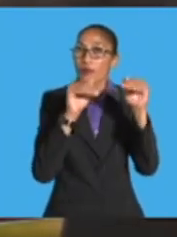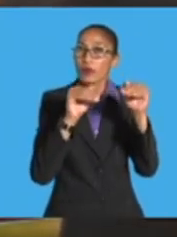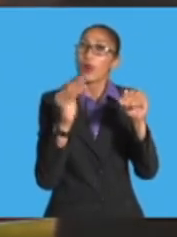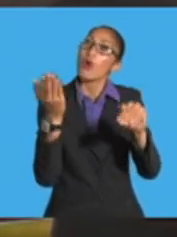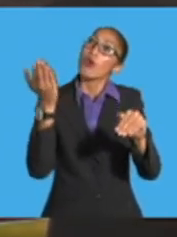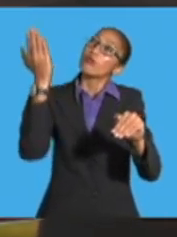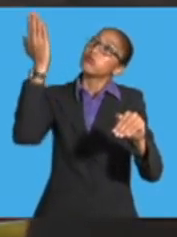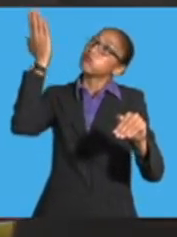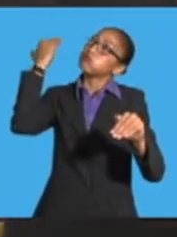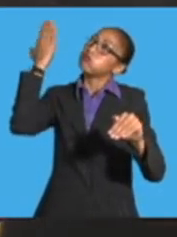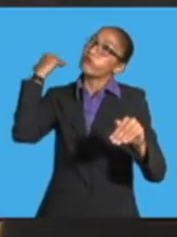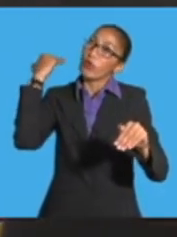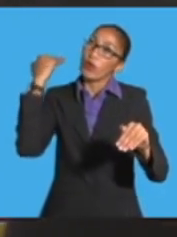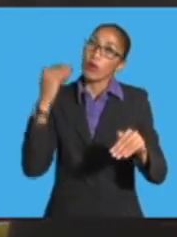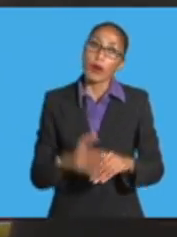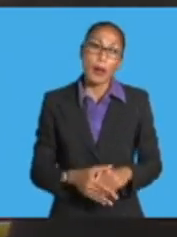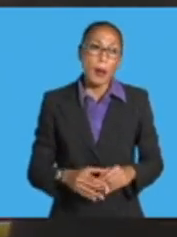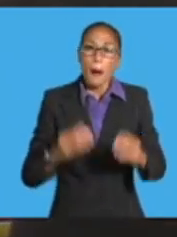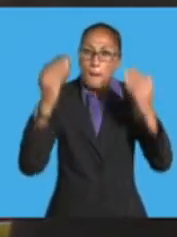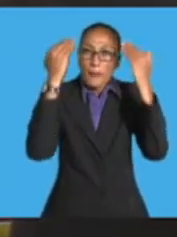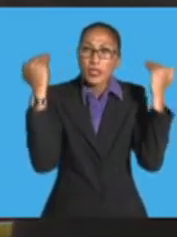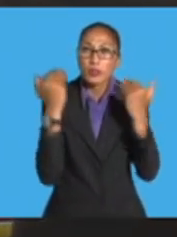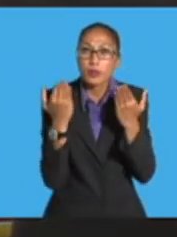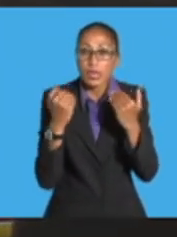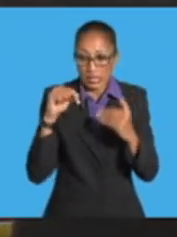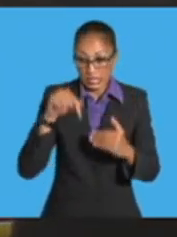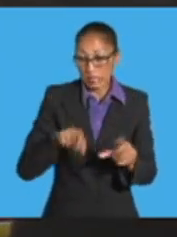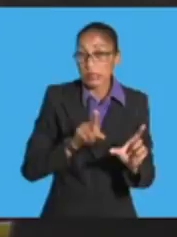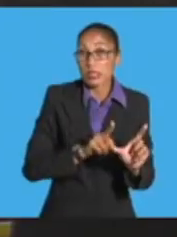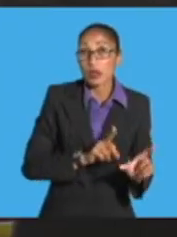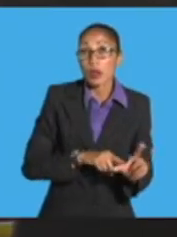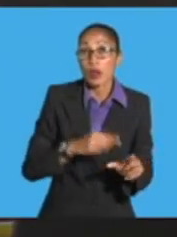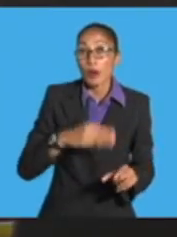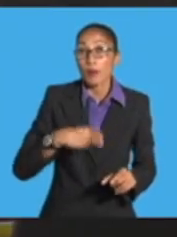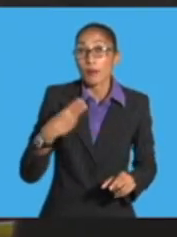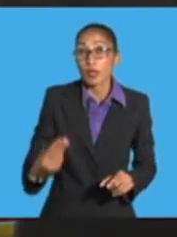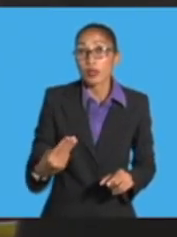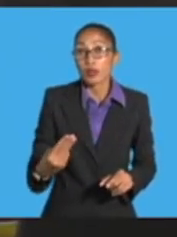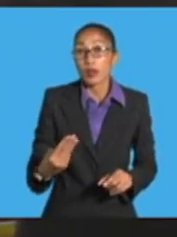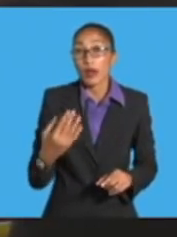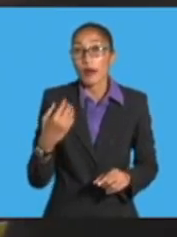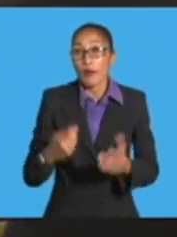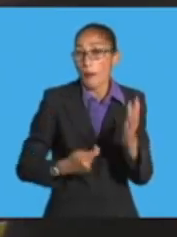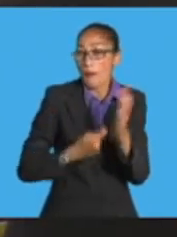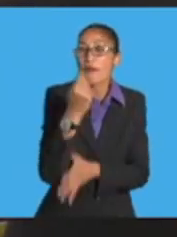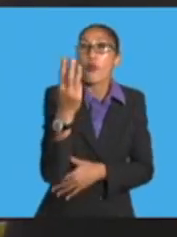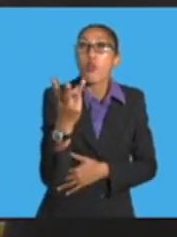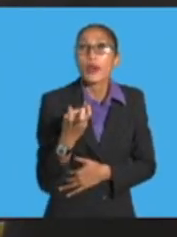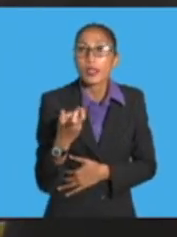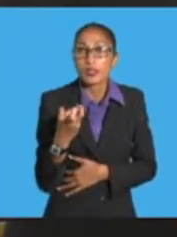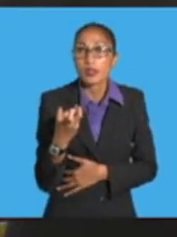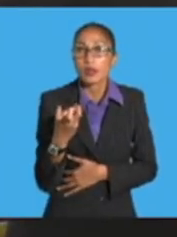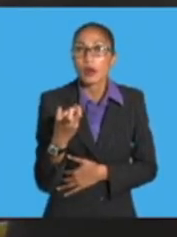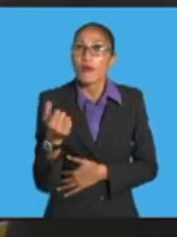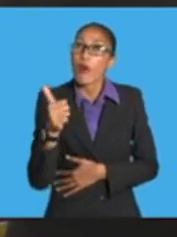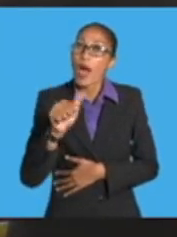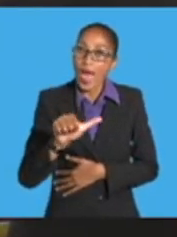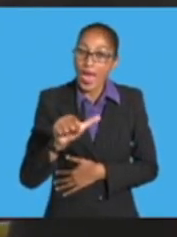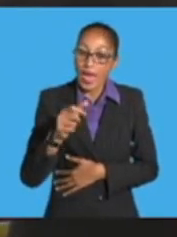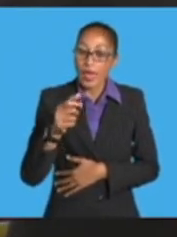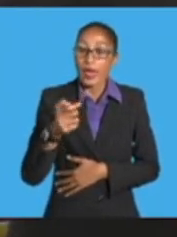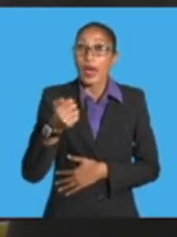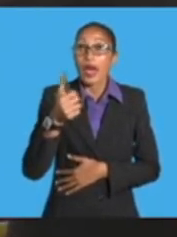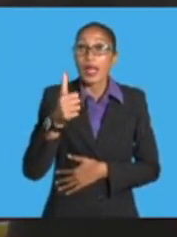by. Madam Speaker, this year saw the Ministry taking over the payment of salaries for early childhood care